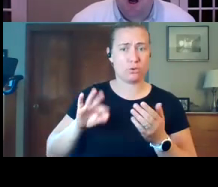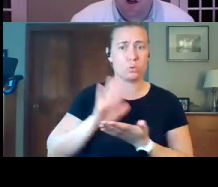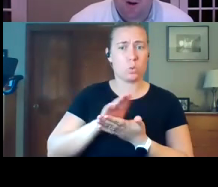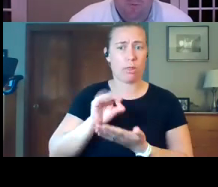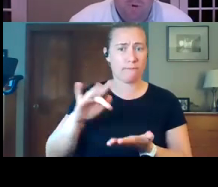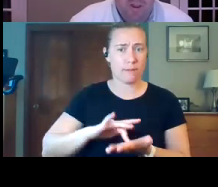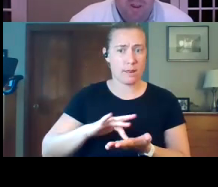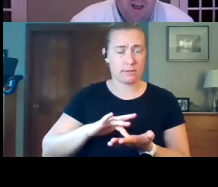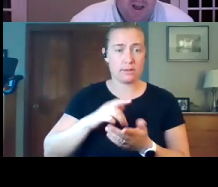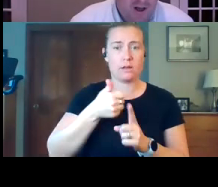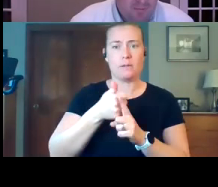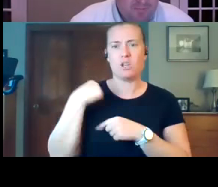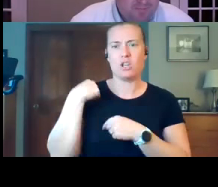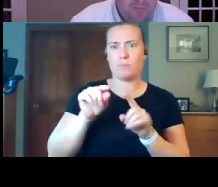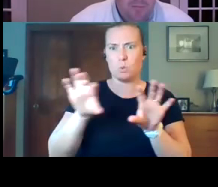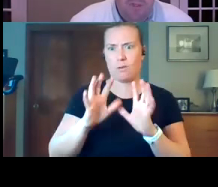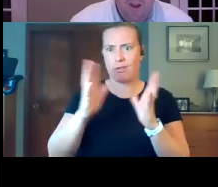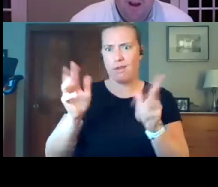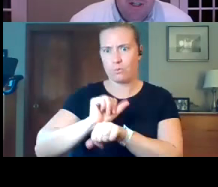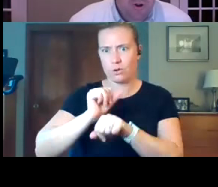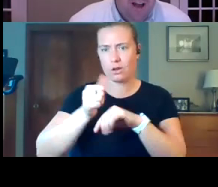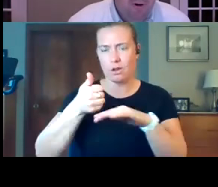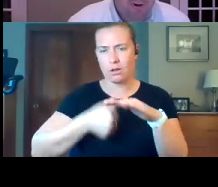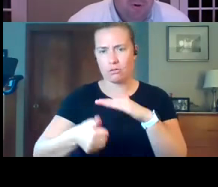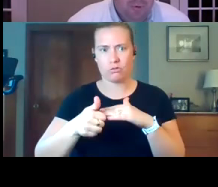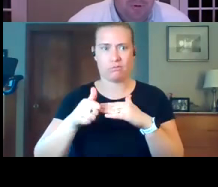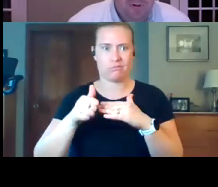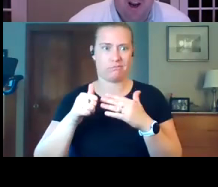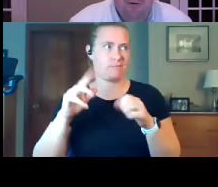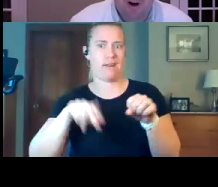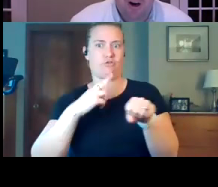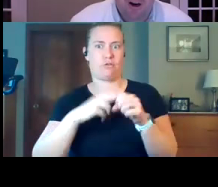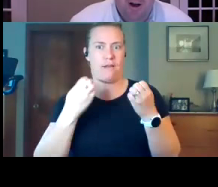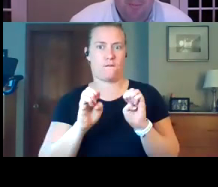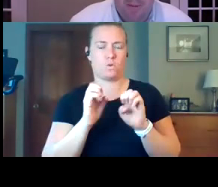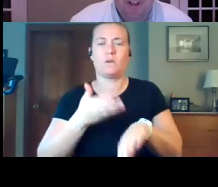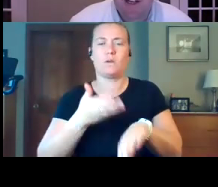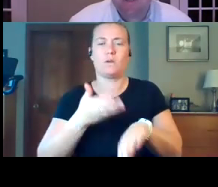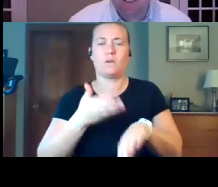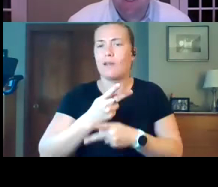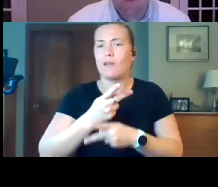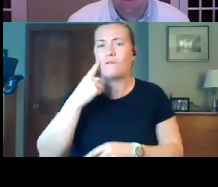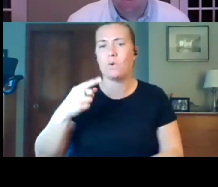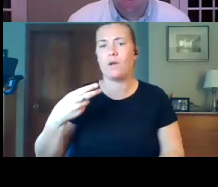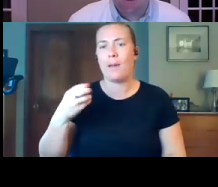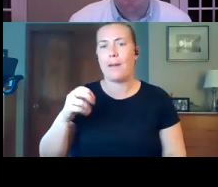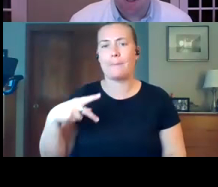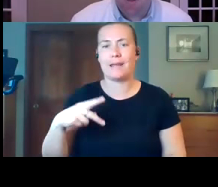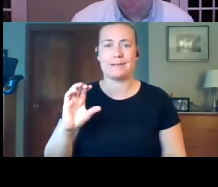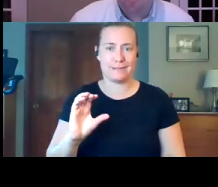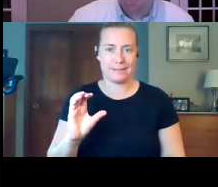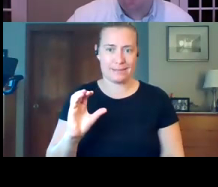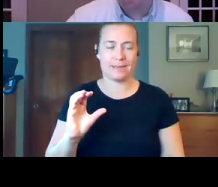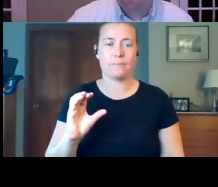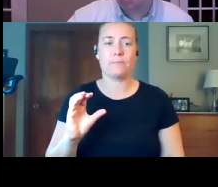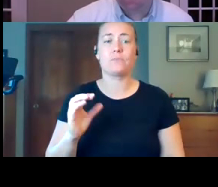work within a national effort to improve care for hepatitis C. And